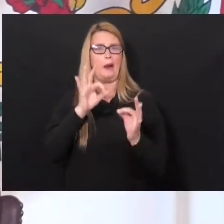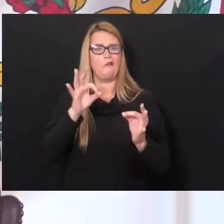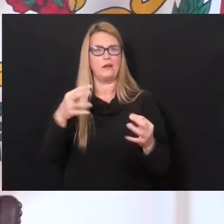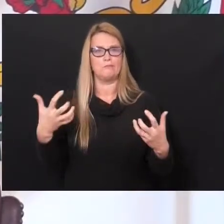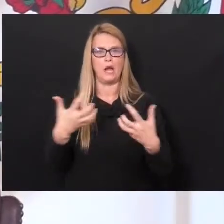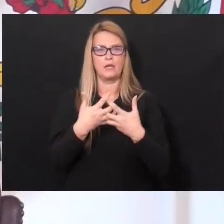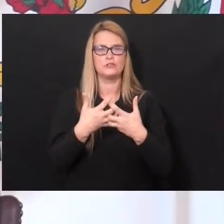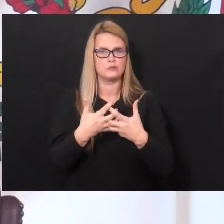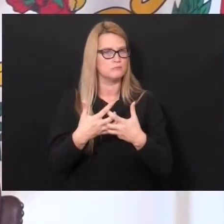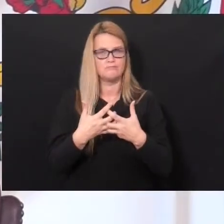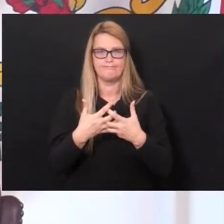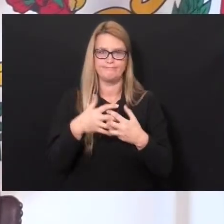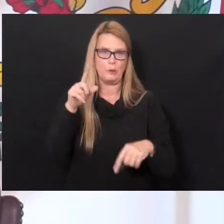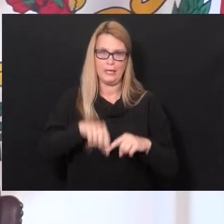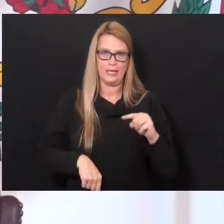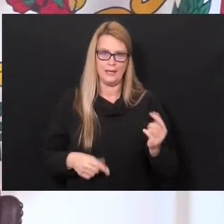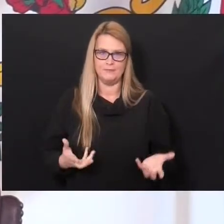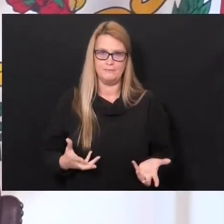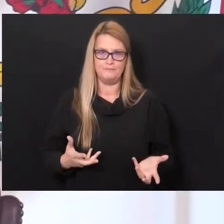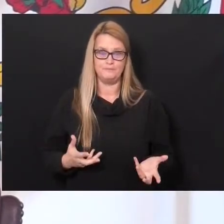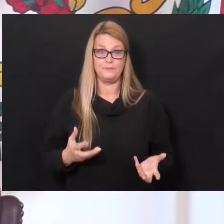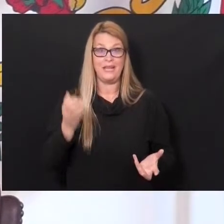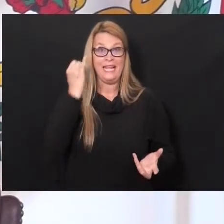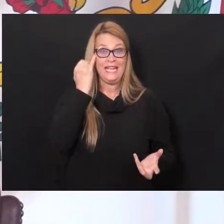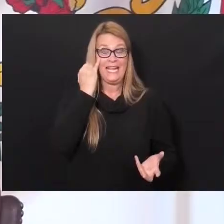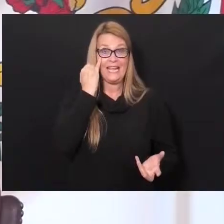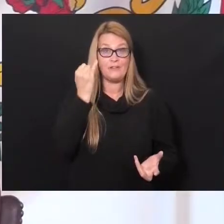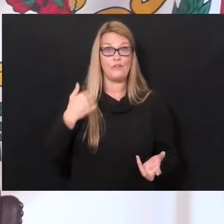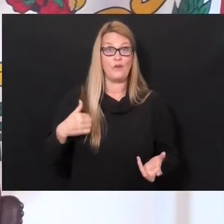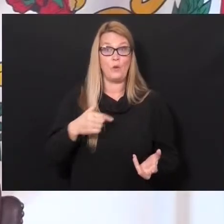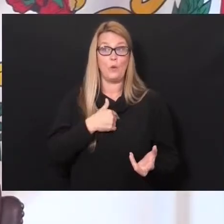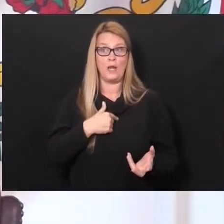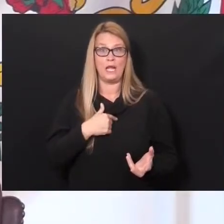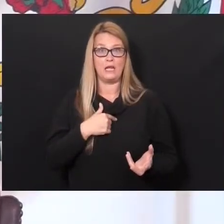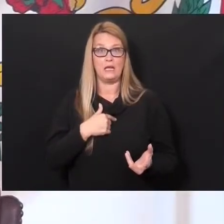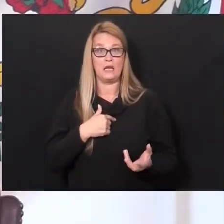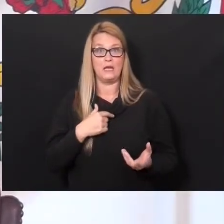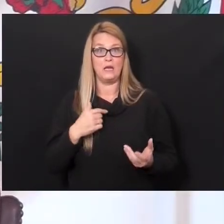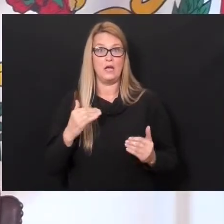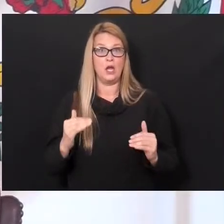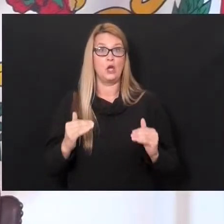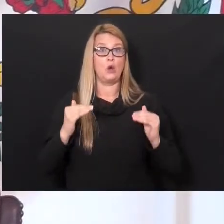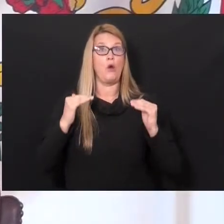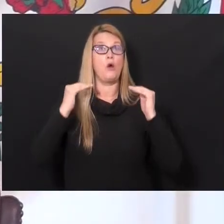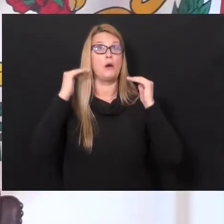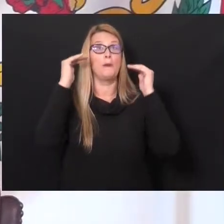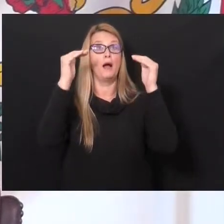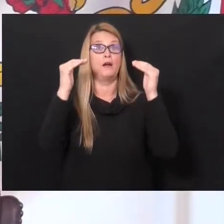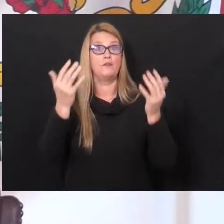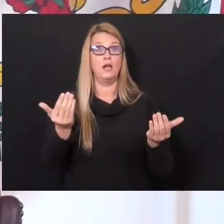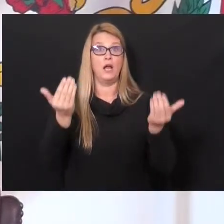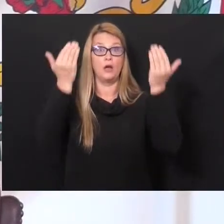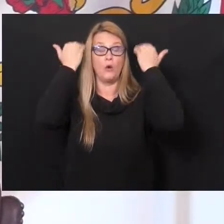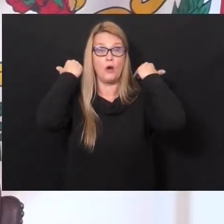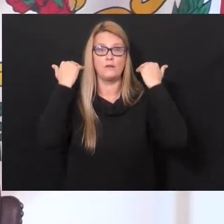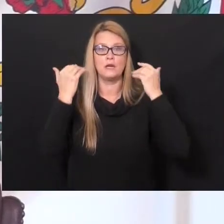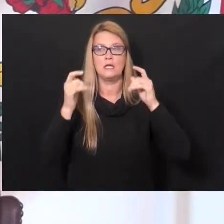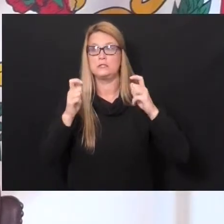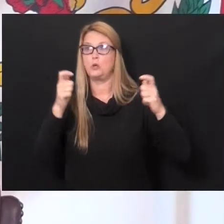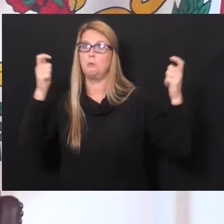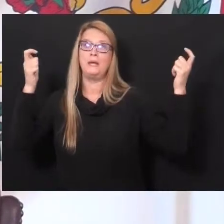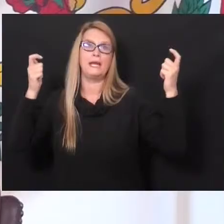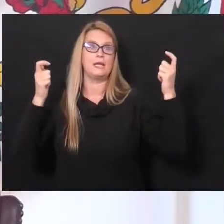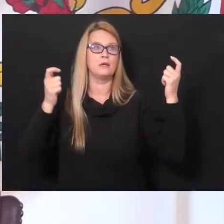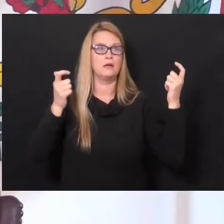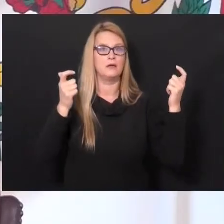do that. And if we put too much in the shoe to where really and truly it's way too big or